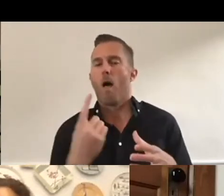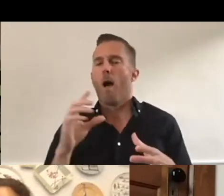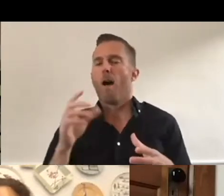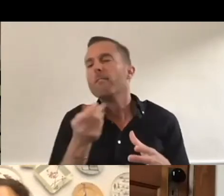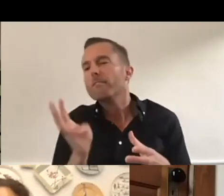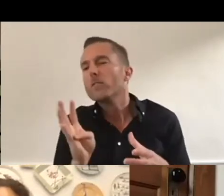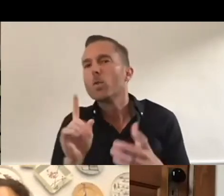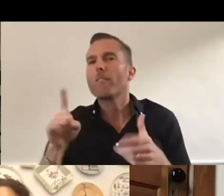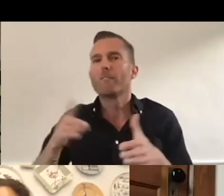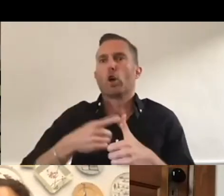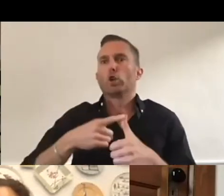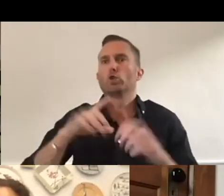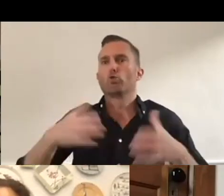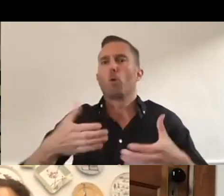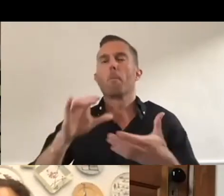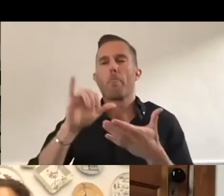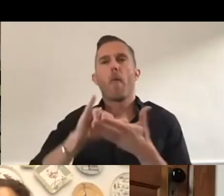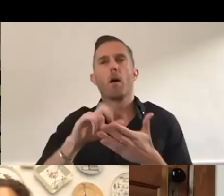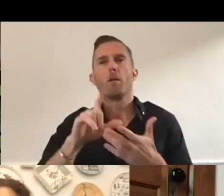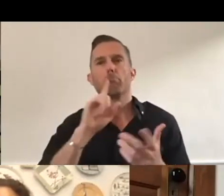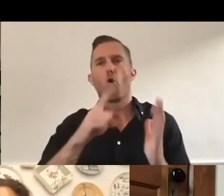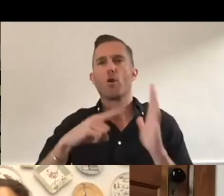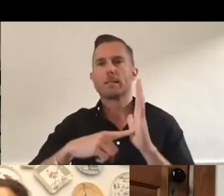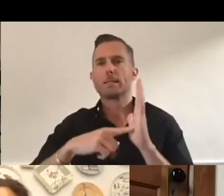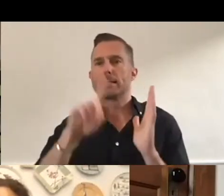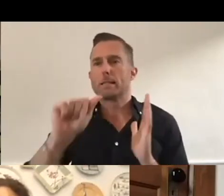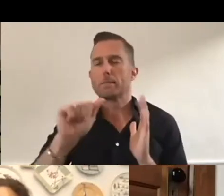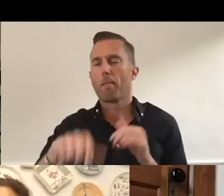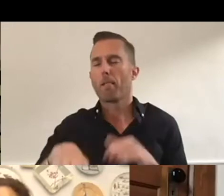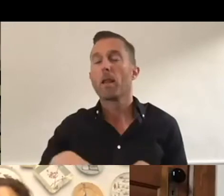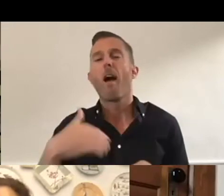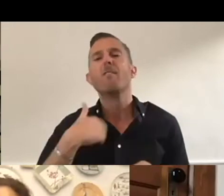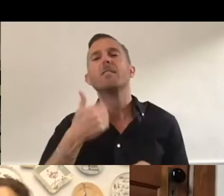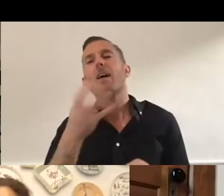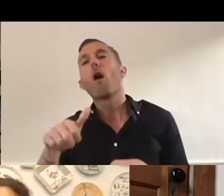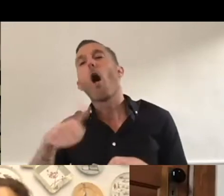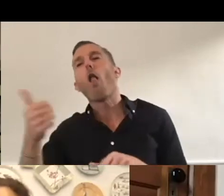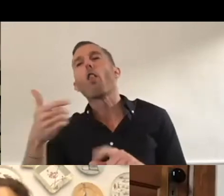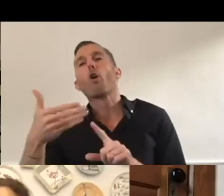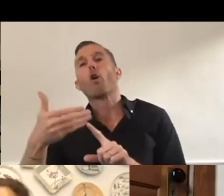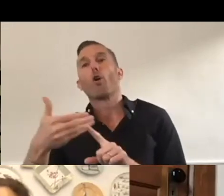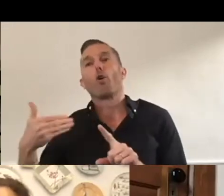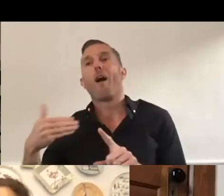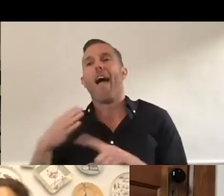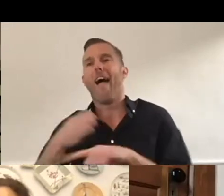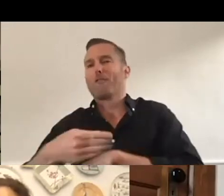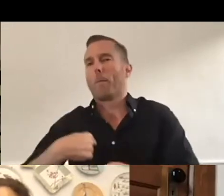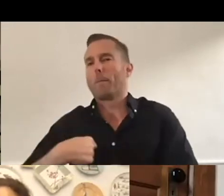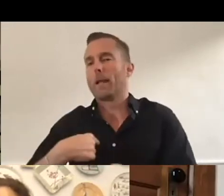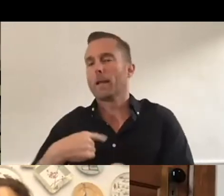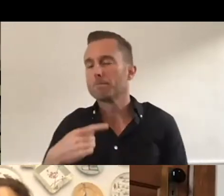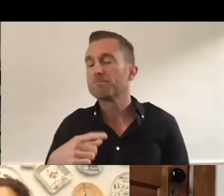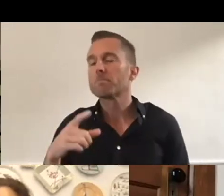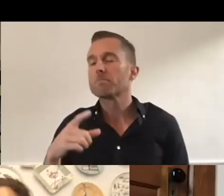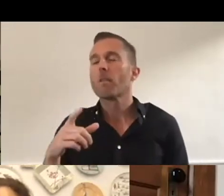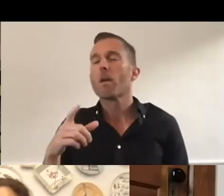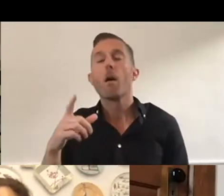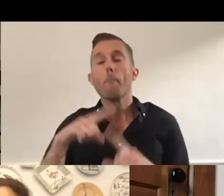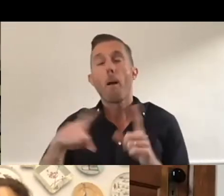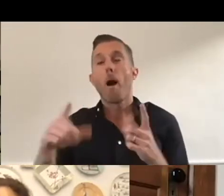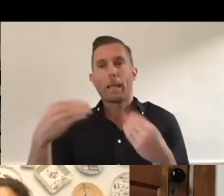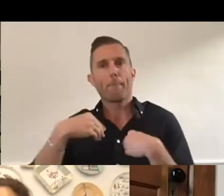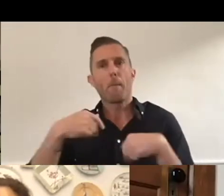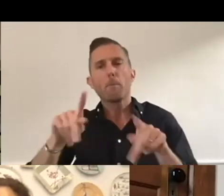been several since I've been through the program. Yeah, it gives you an opportunity to access writers' rooms.